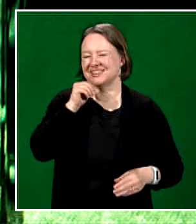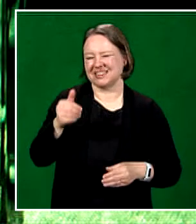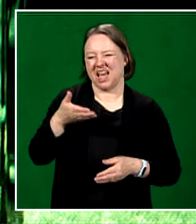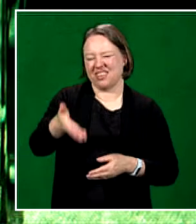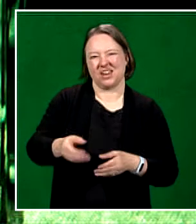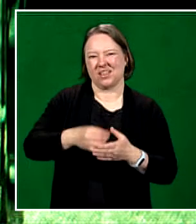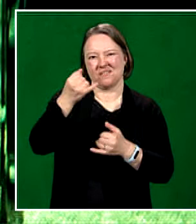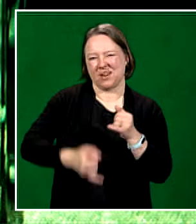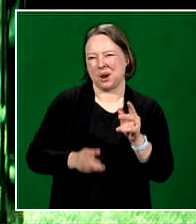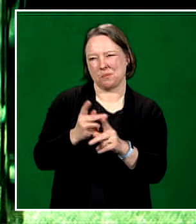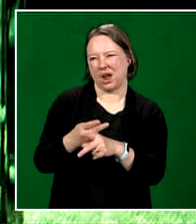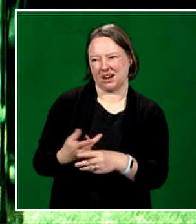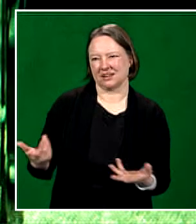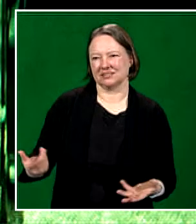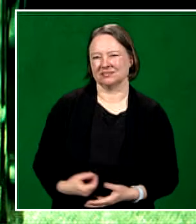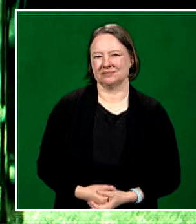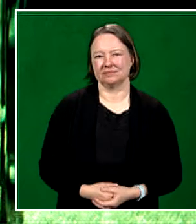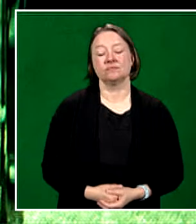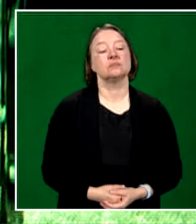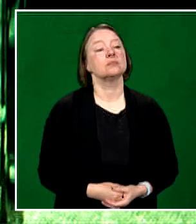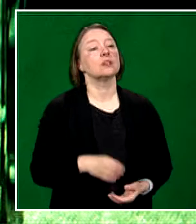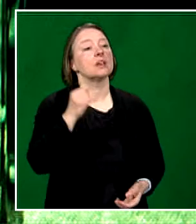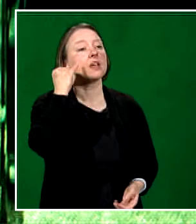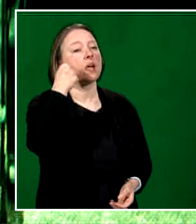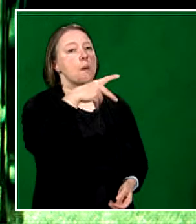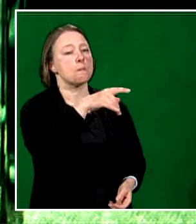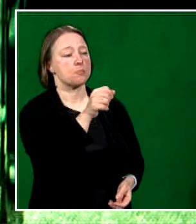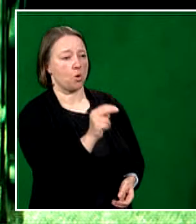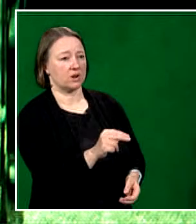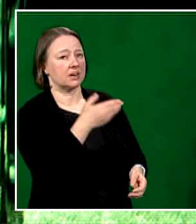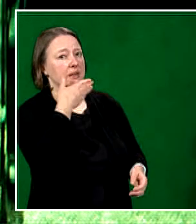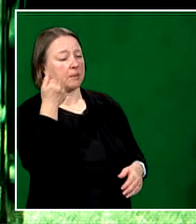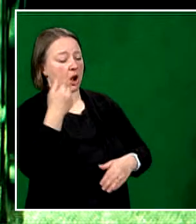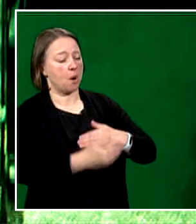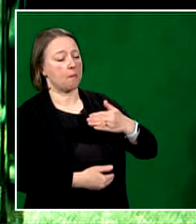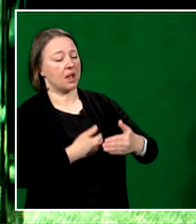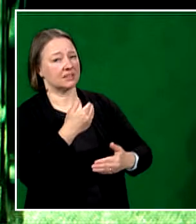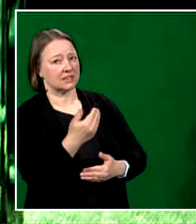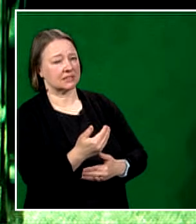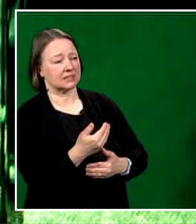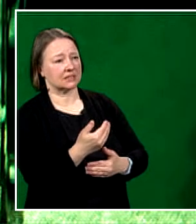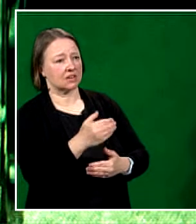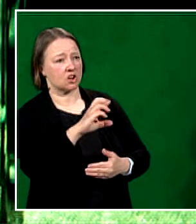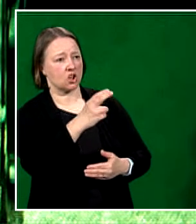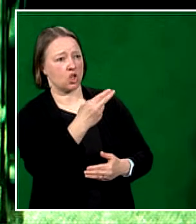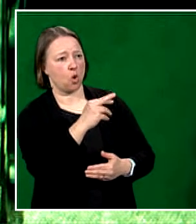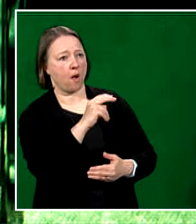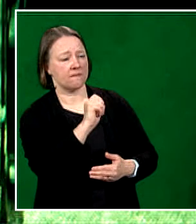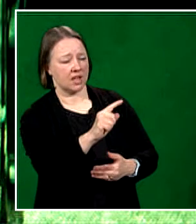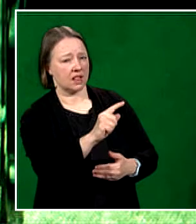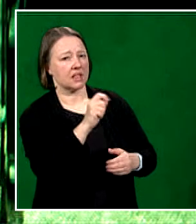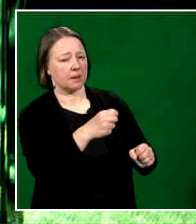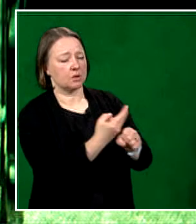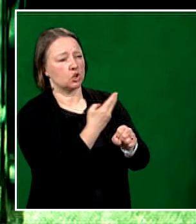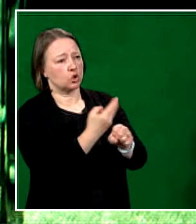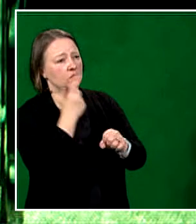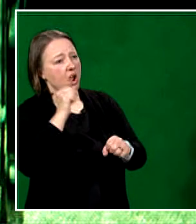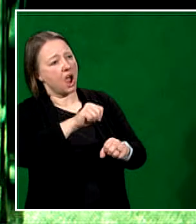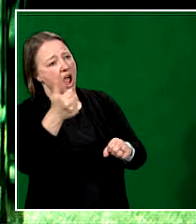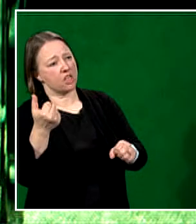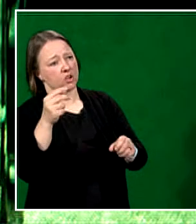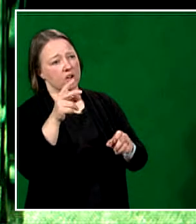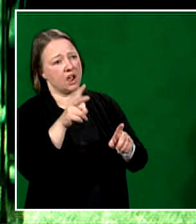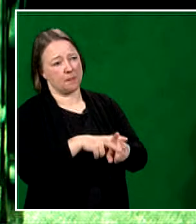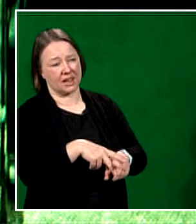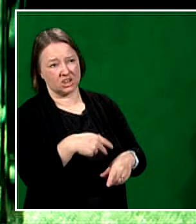as well. If the protein is that much better at processing chlorophyll, could it be used in other applications as